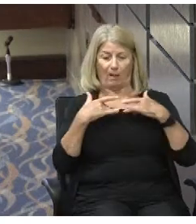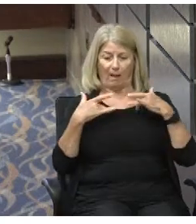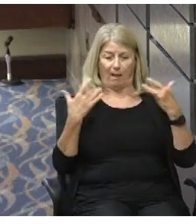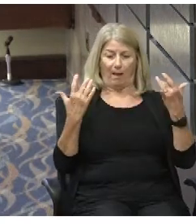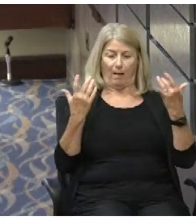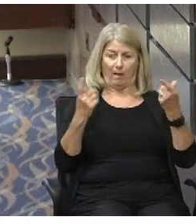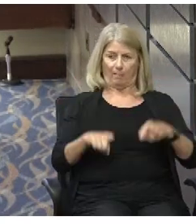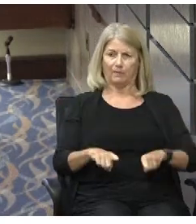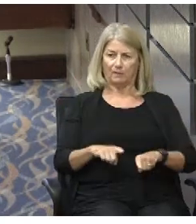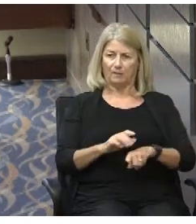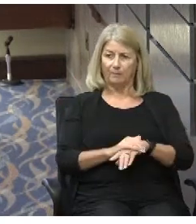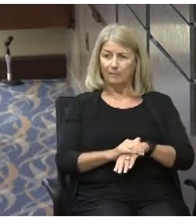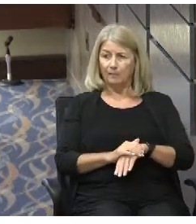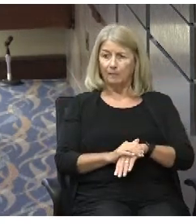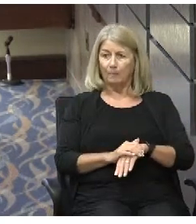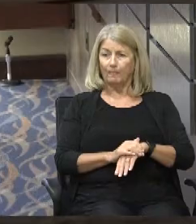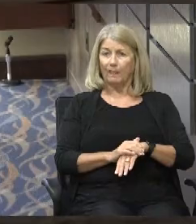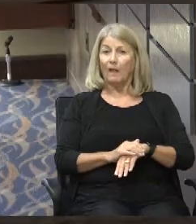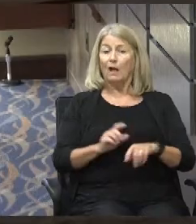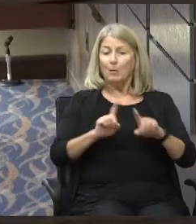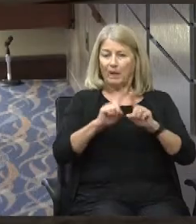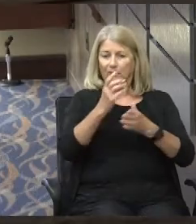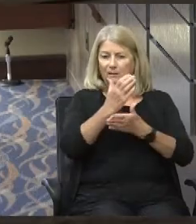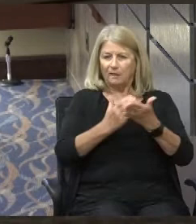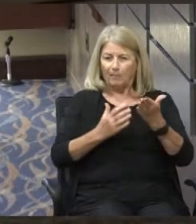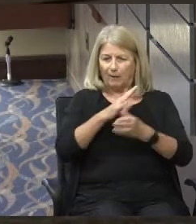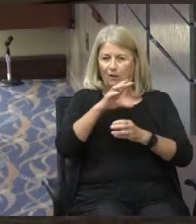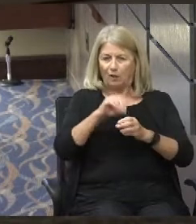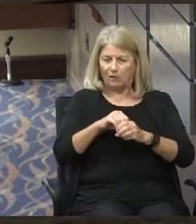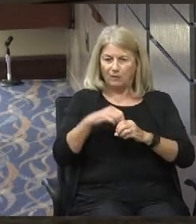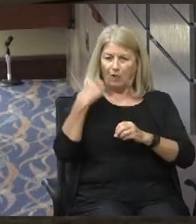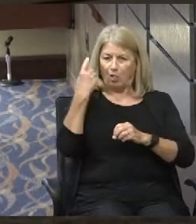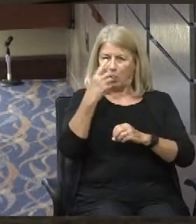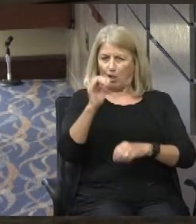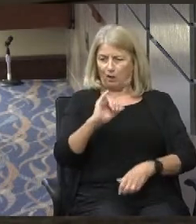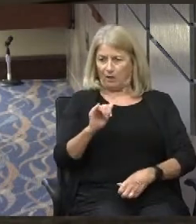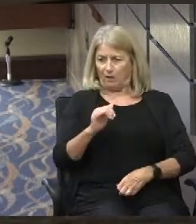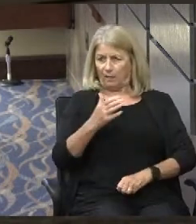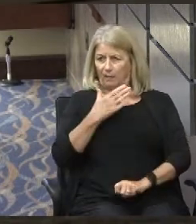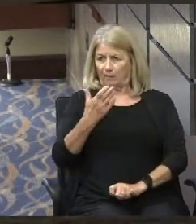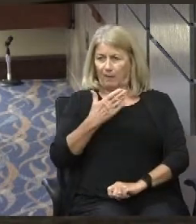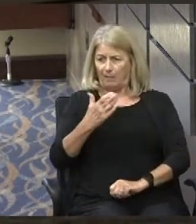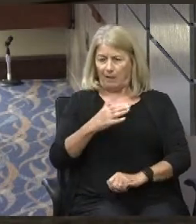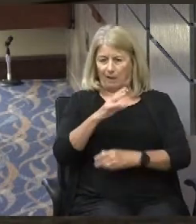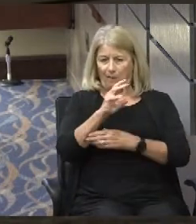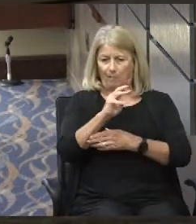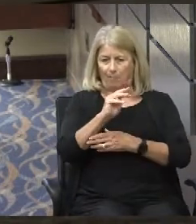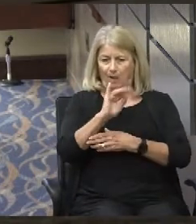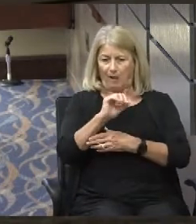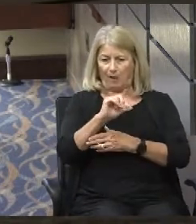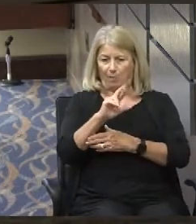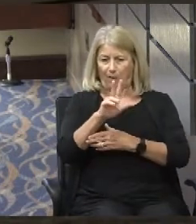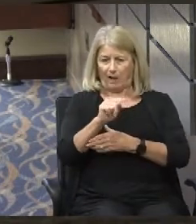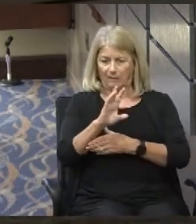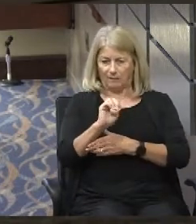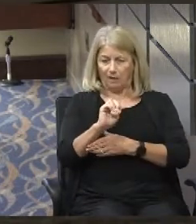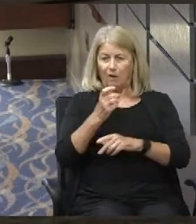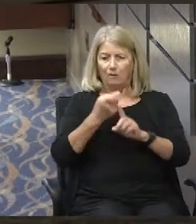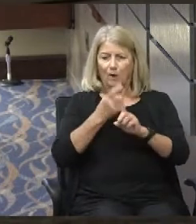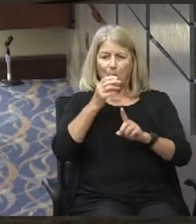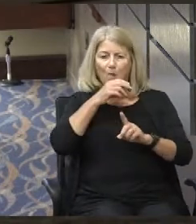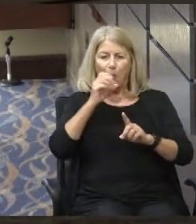I think there was some content that I saw in here that looked like it wasn't it was maybe migrated from an older version of our current website. Is that